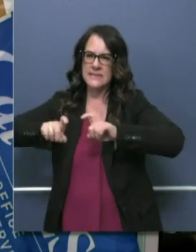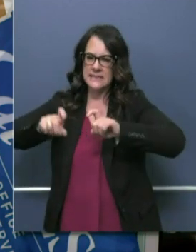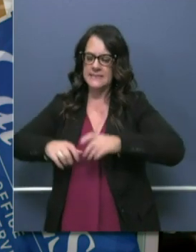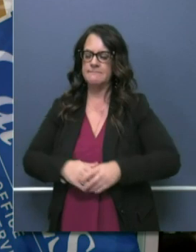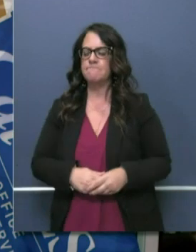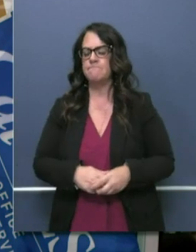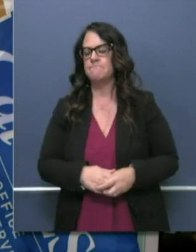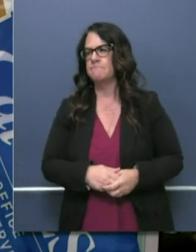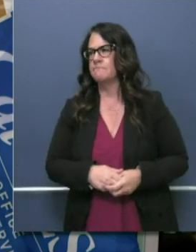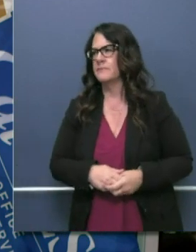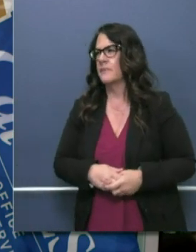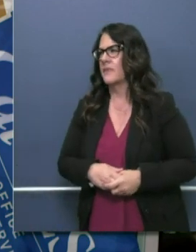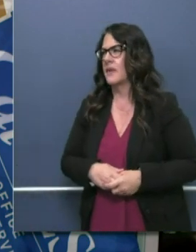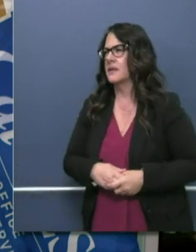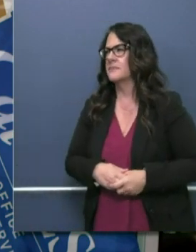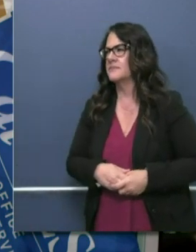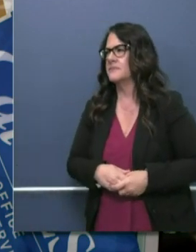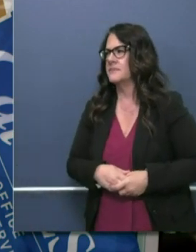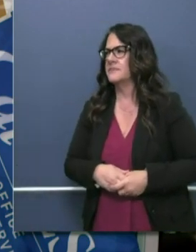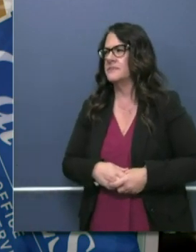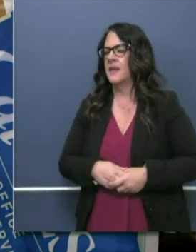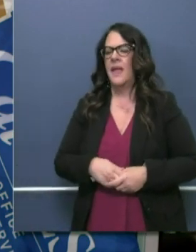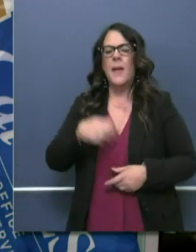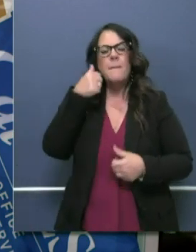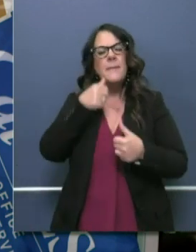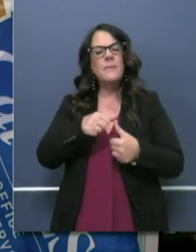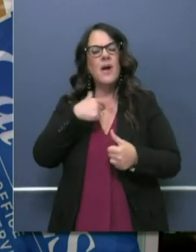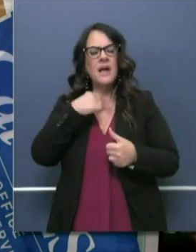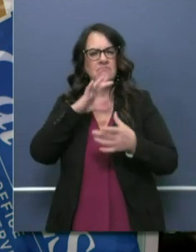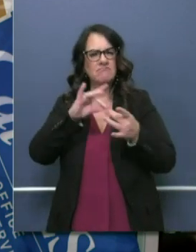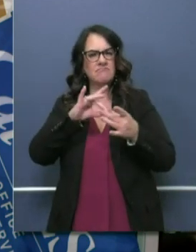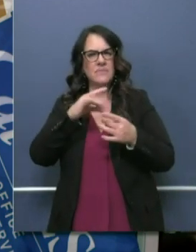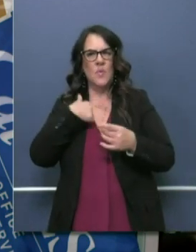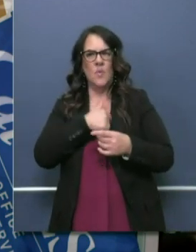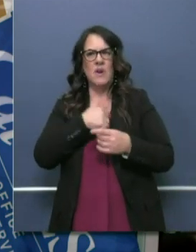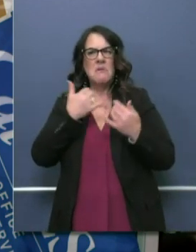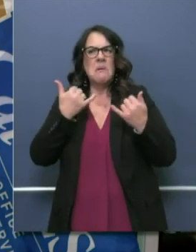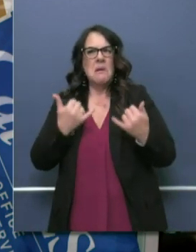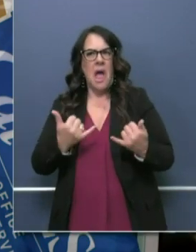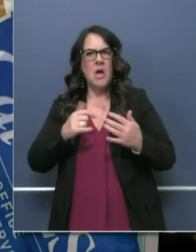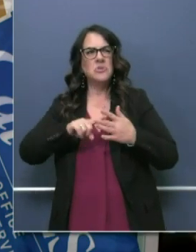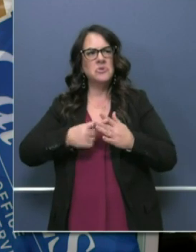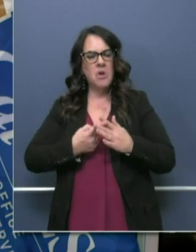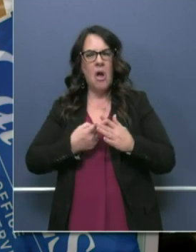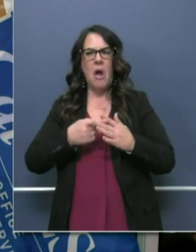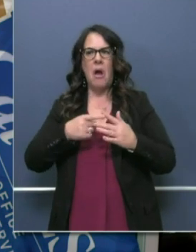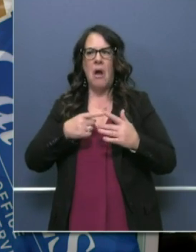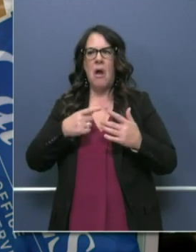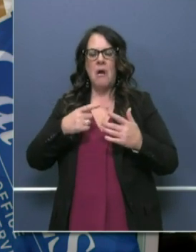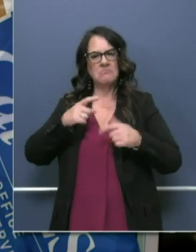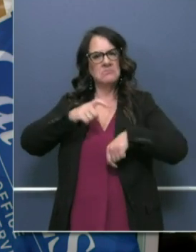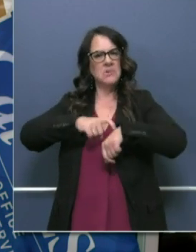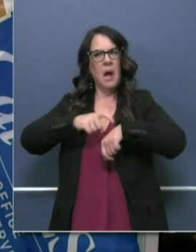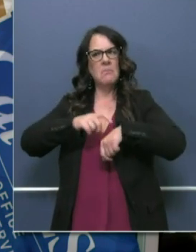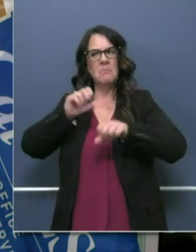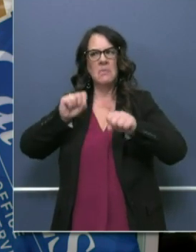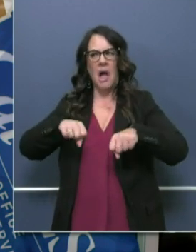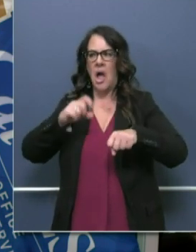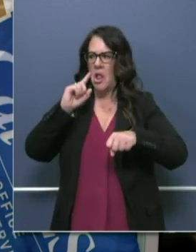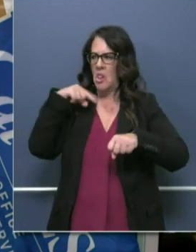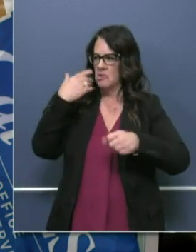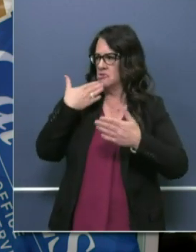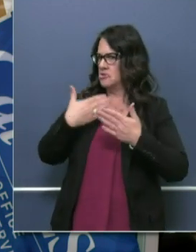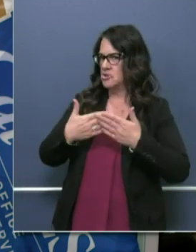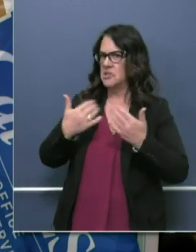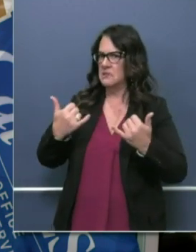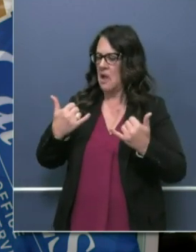Now that, and as I've just shared with you, we're in a good place to start talking about this move. So let me talk and reiterate a little bit of what the governor